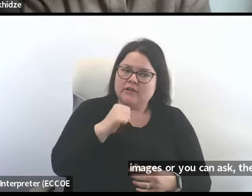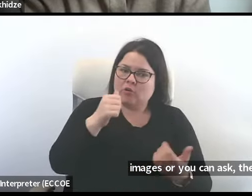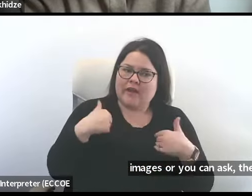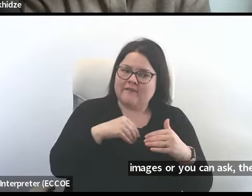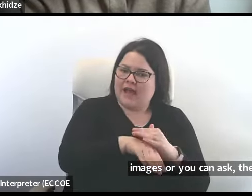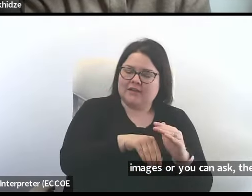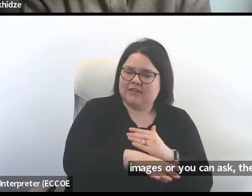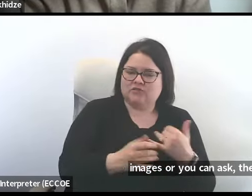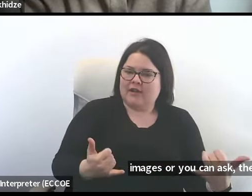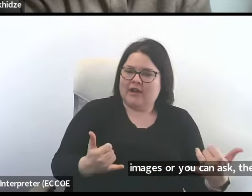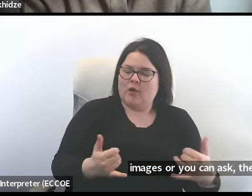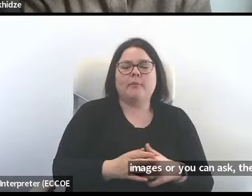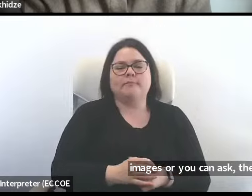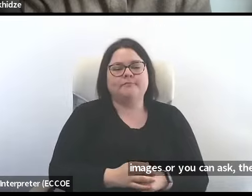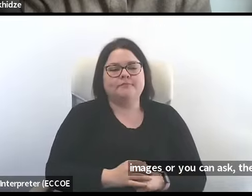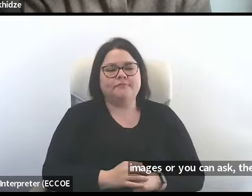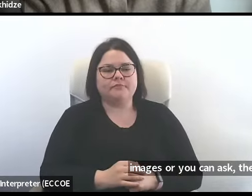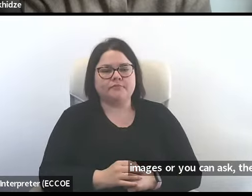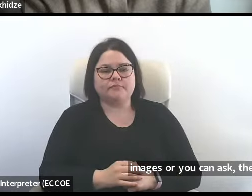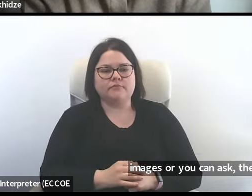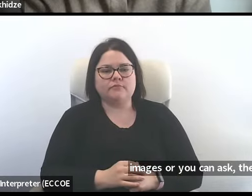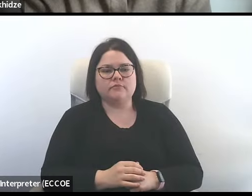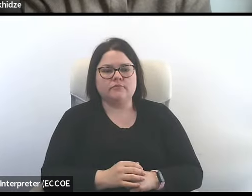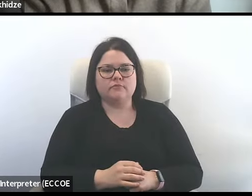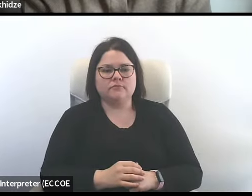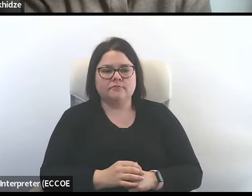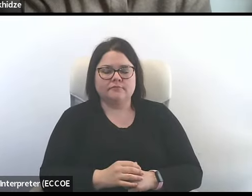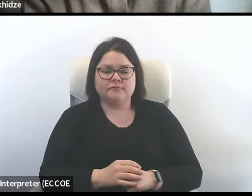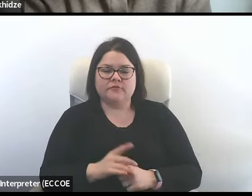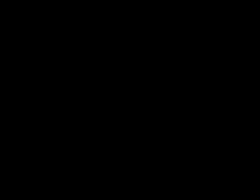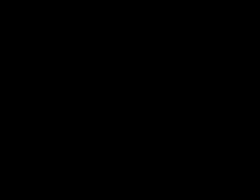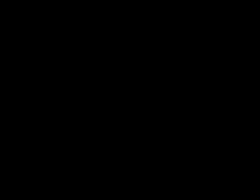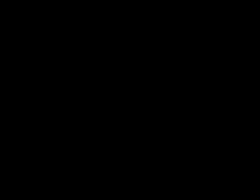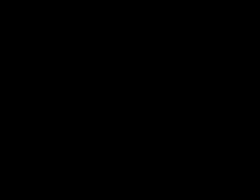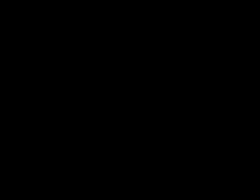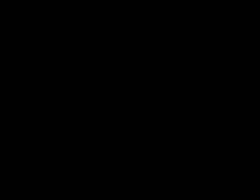access yet to that presentation.